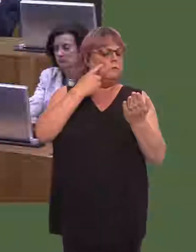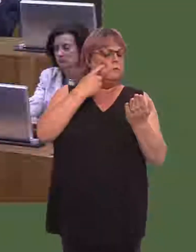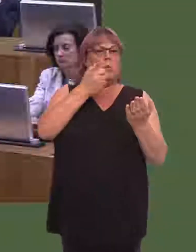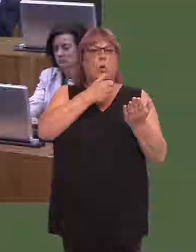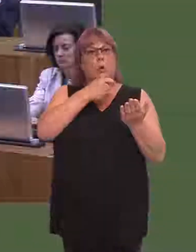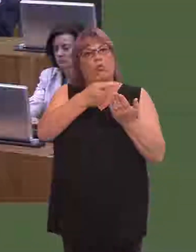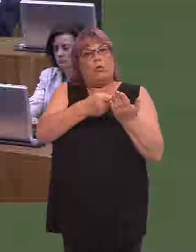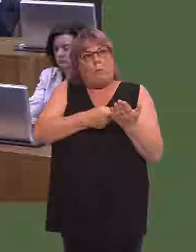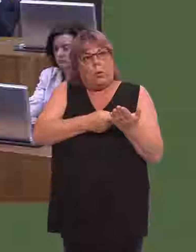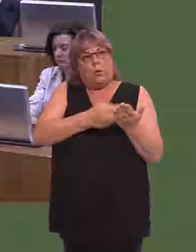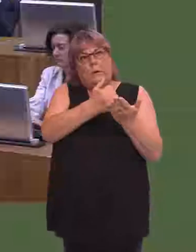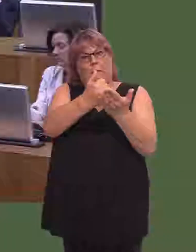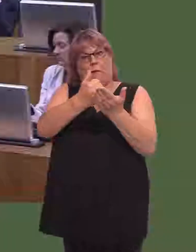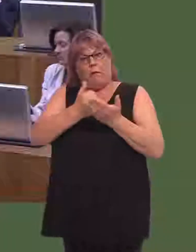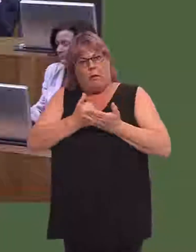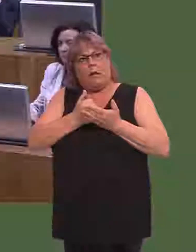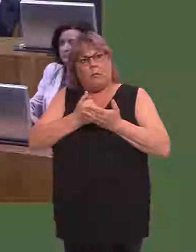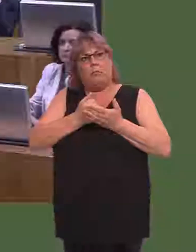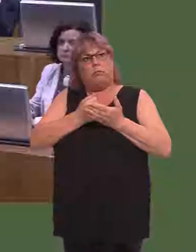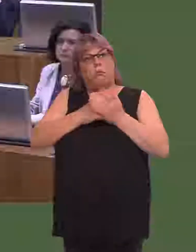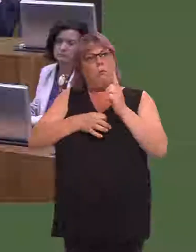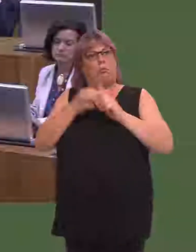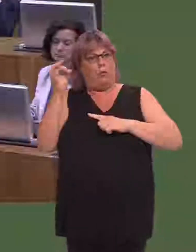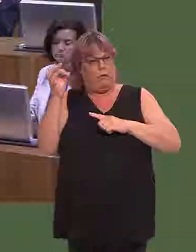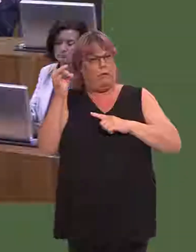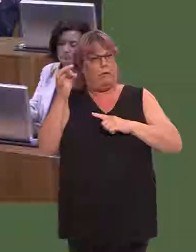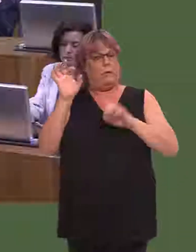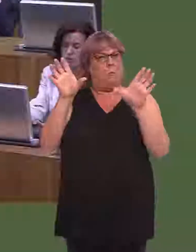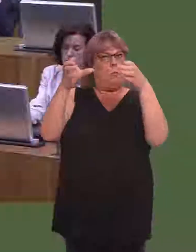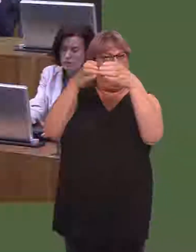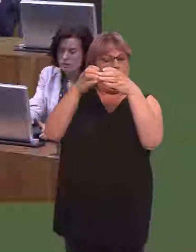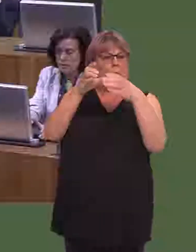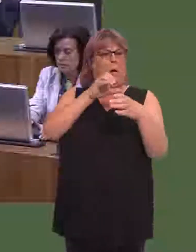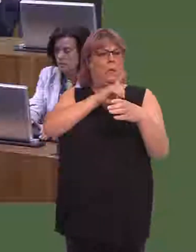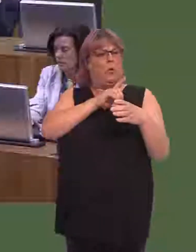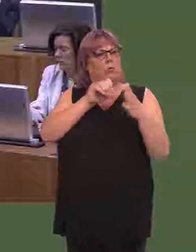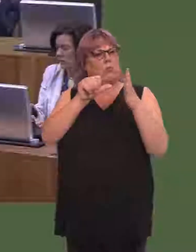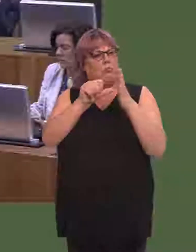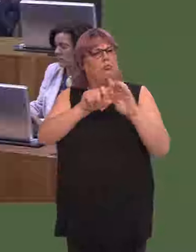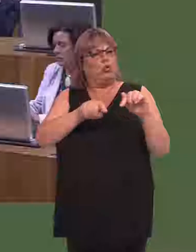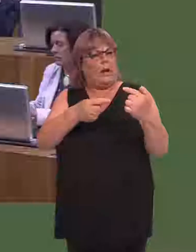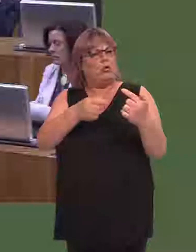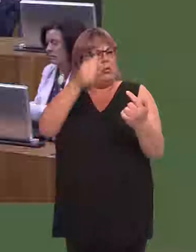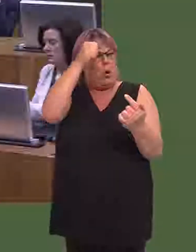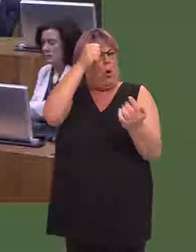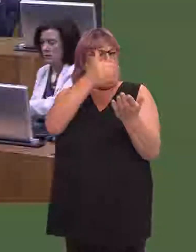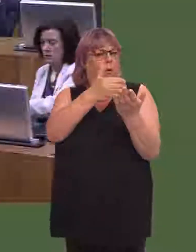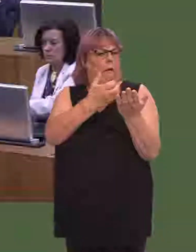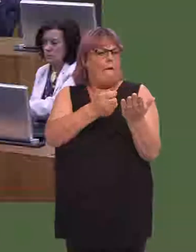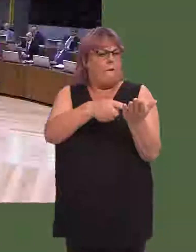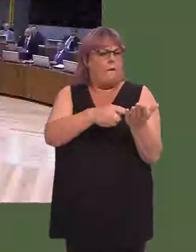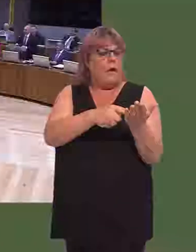now build on that report, as the Cabinet Secretary will outline this afternoon, and now that we know what the challenges are, meet those